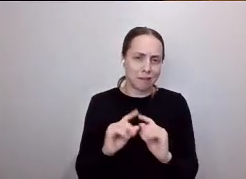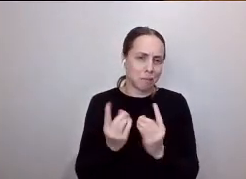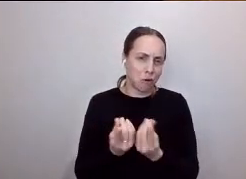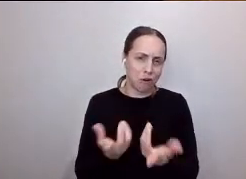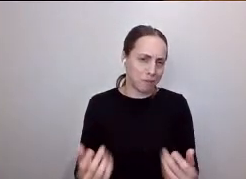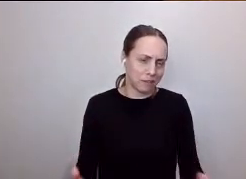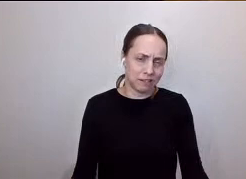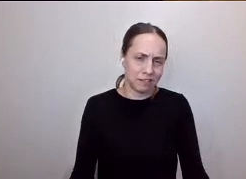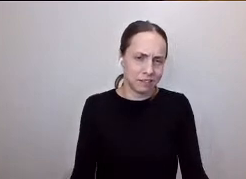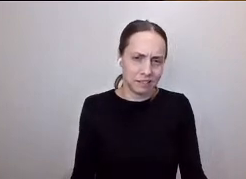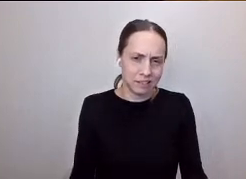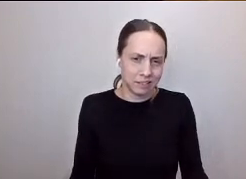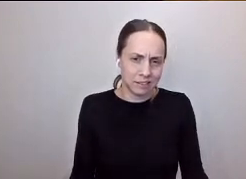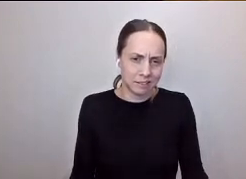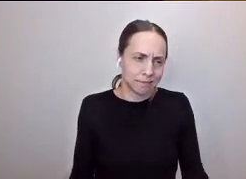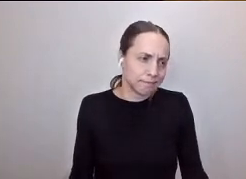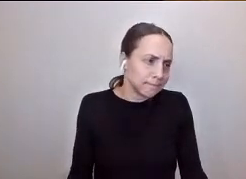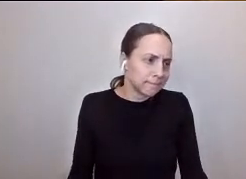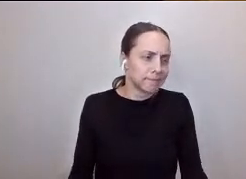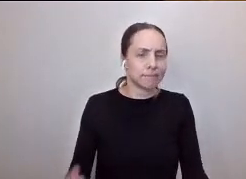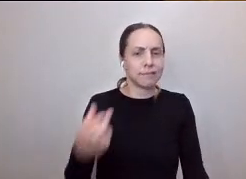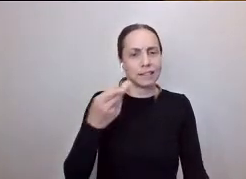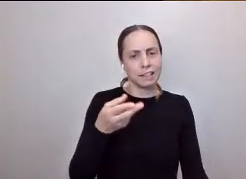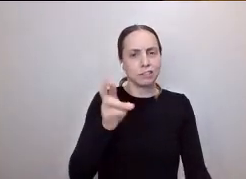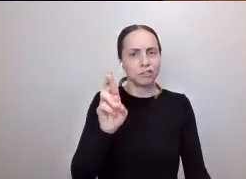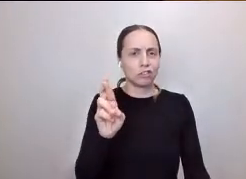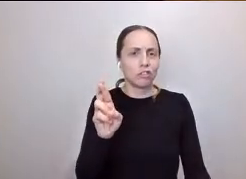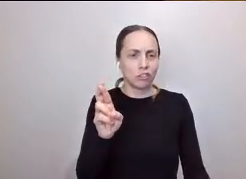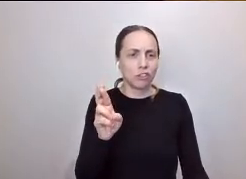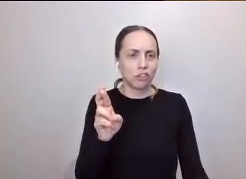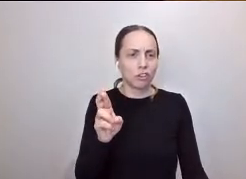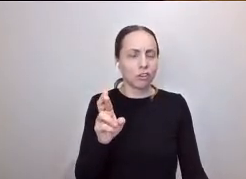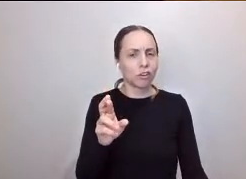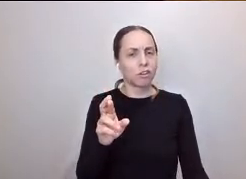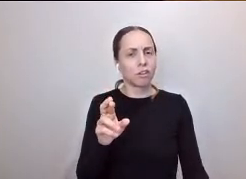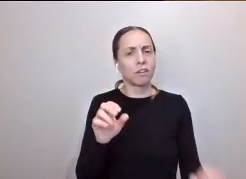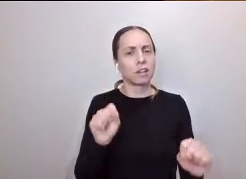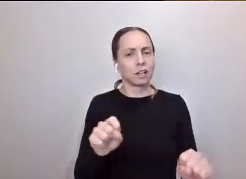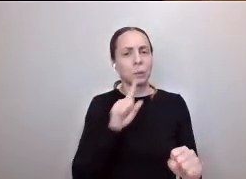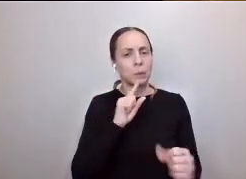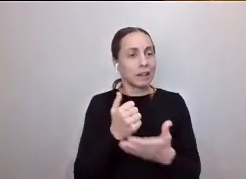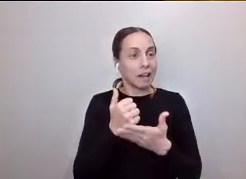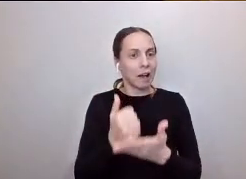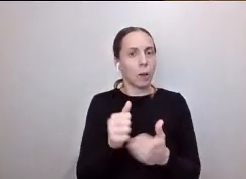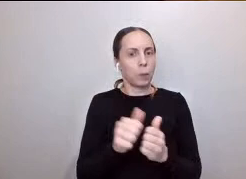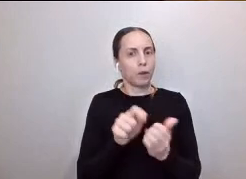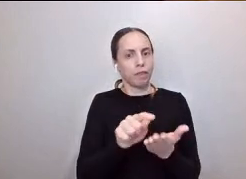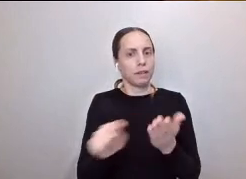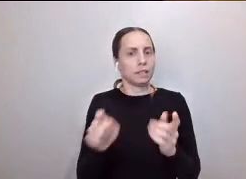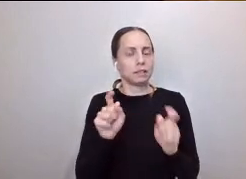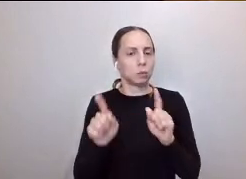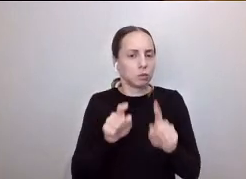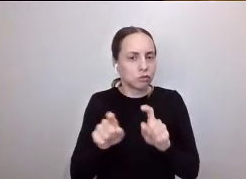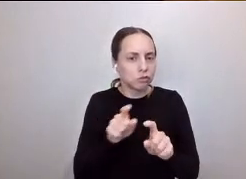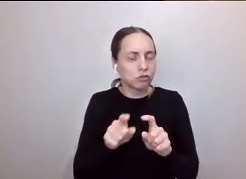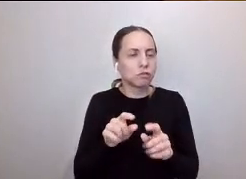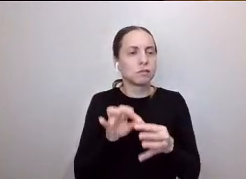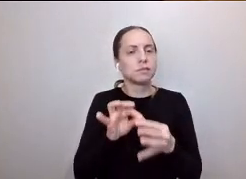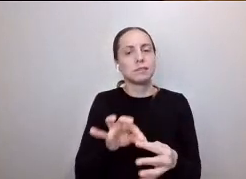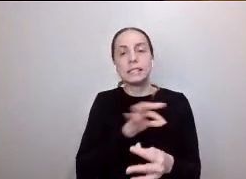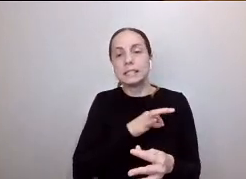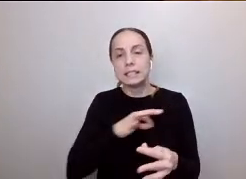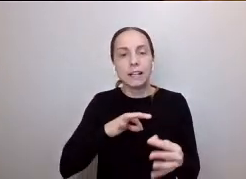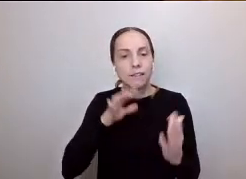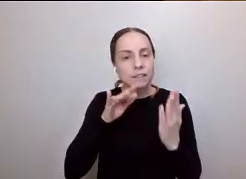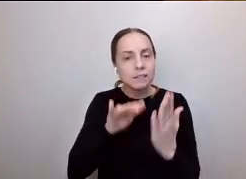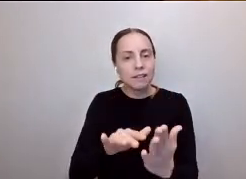and HR is able to really help with these questions around staffing studies and such. And